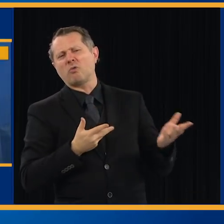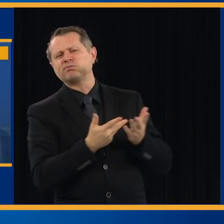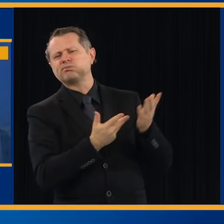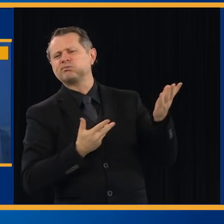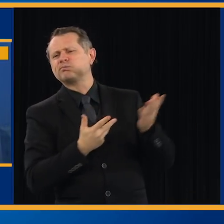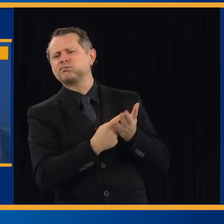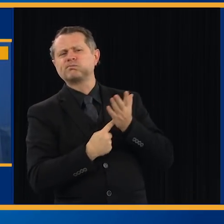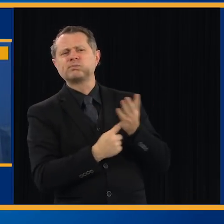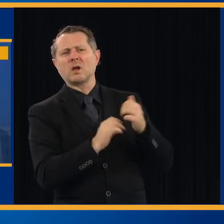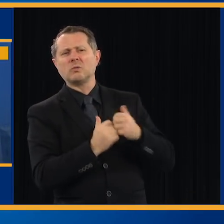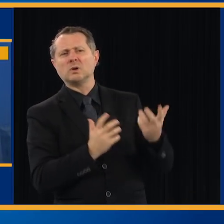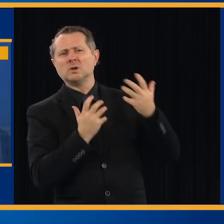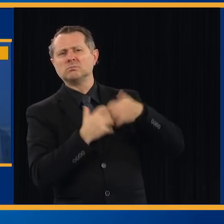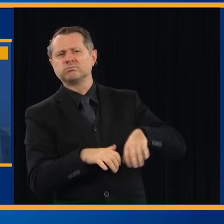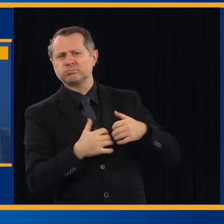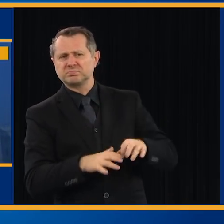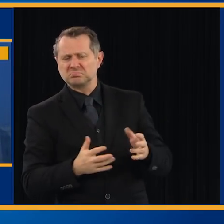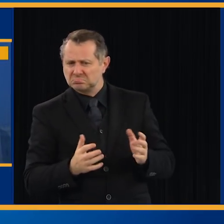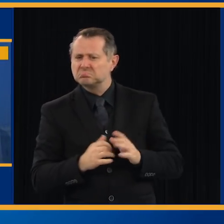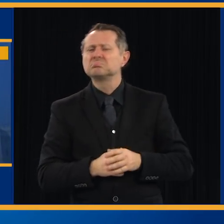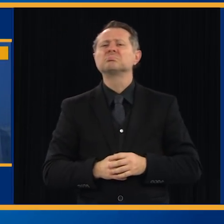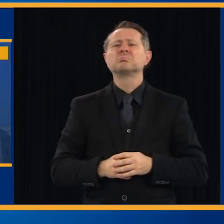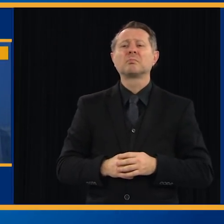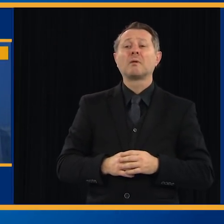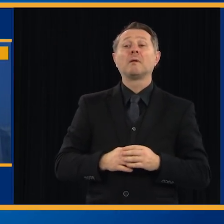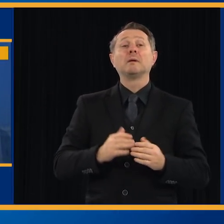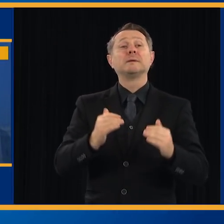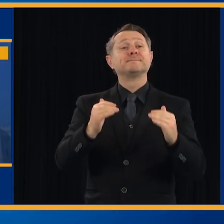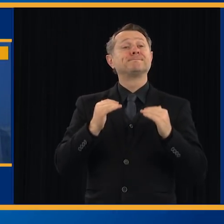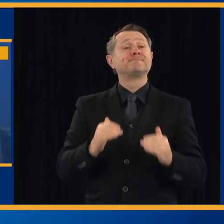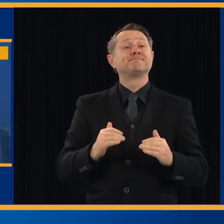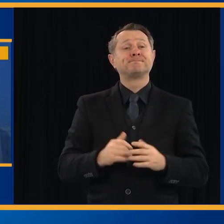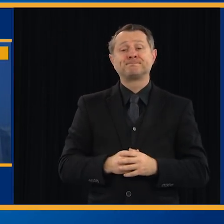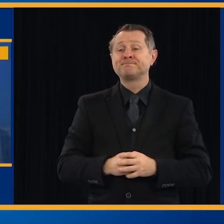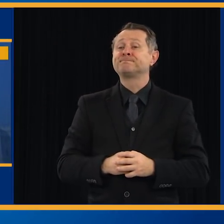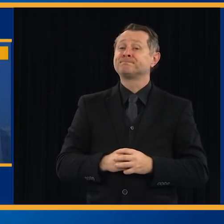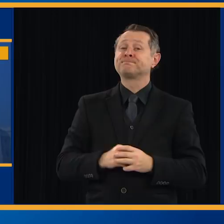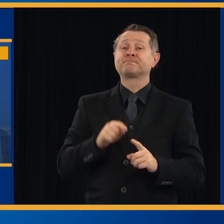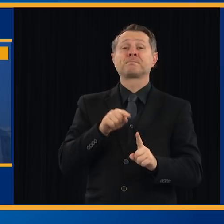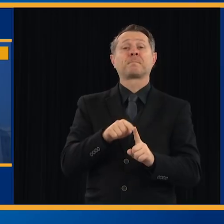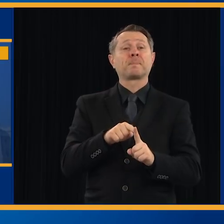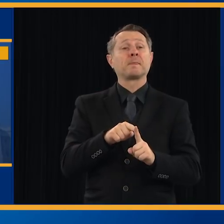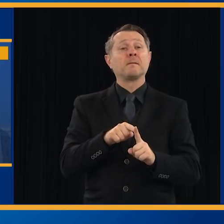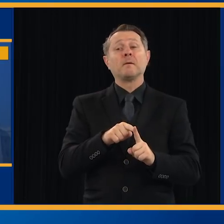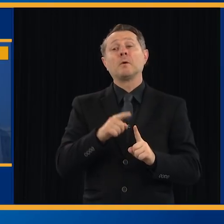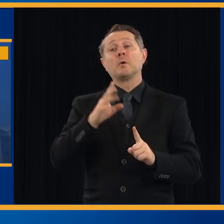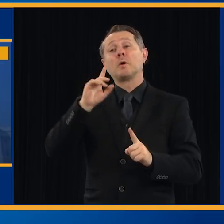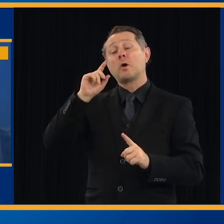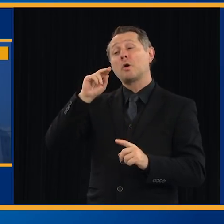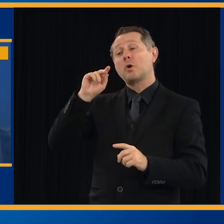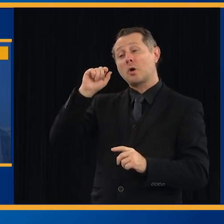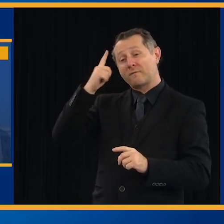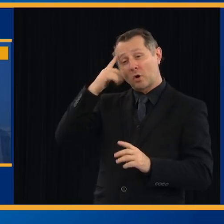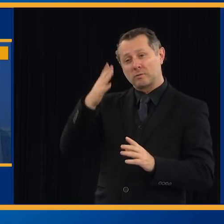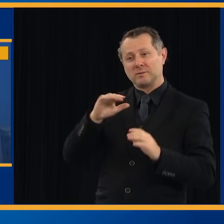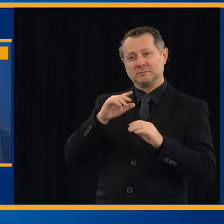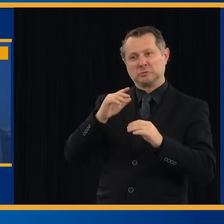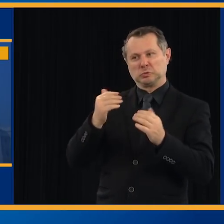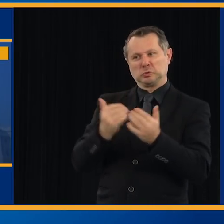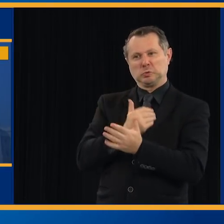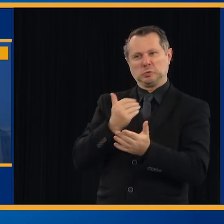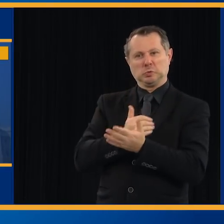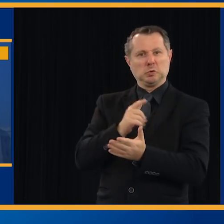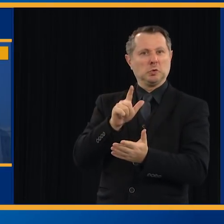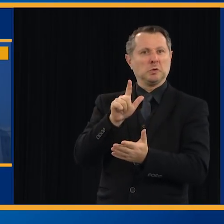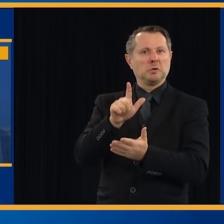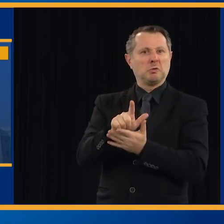this together. Talk about being smart. The federal government is talking about passing another piece of legislation which